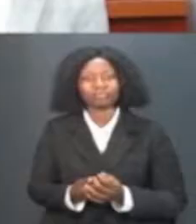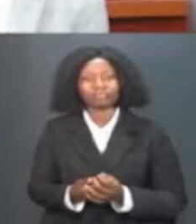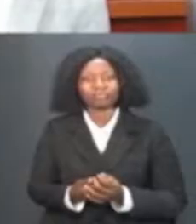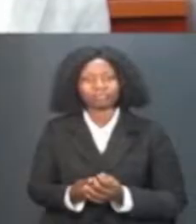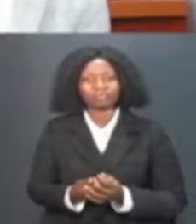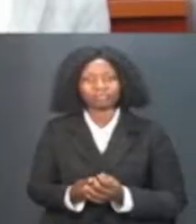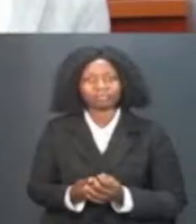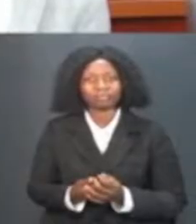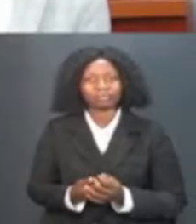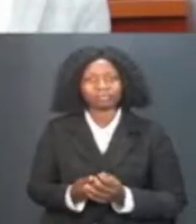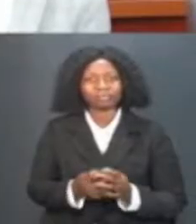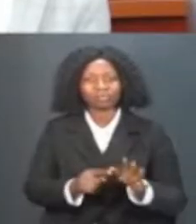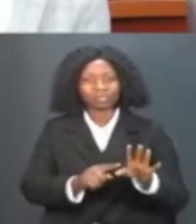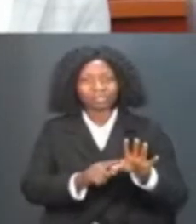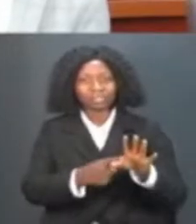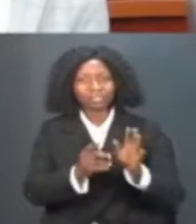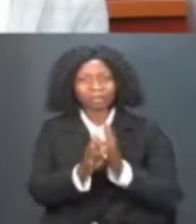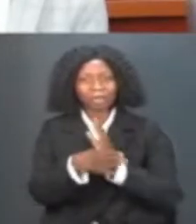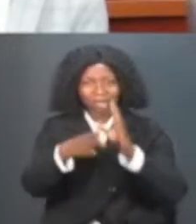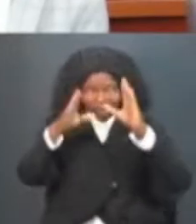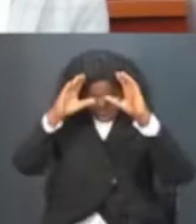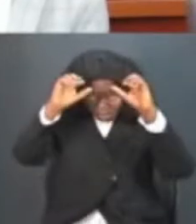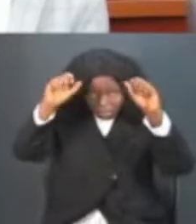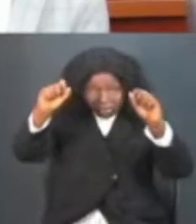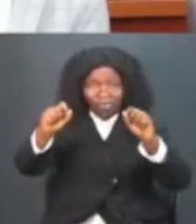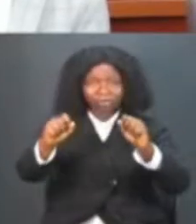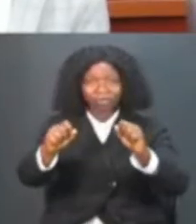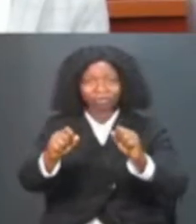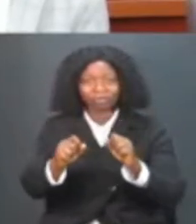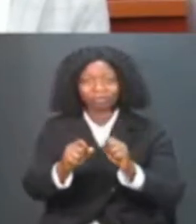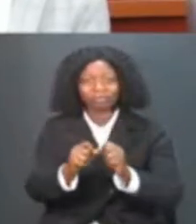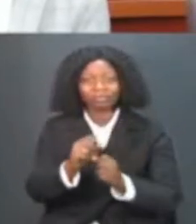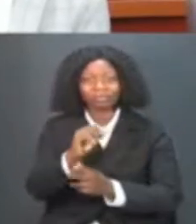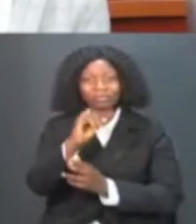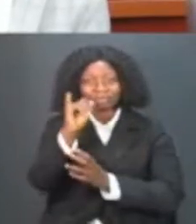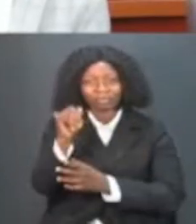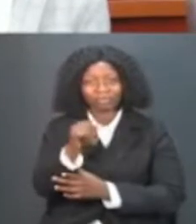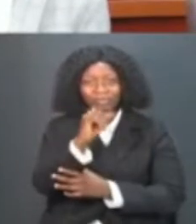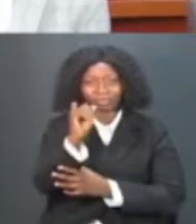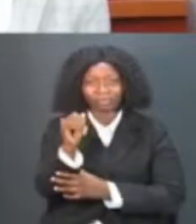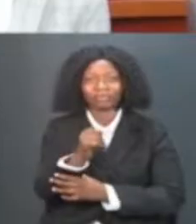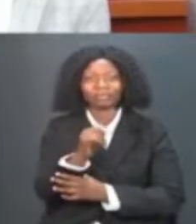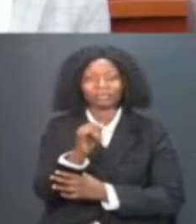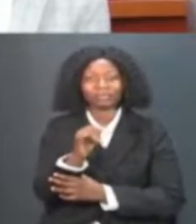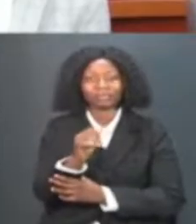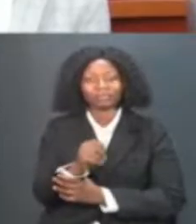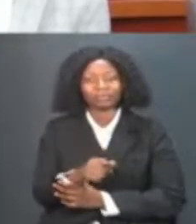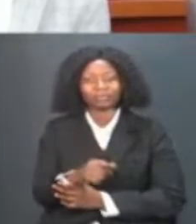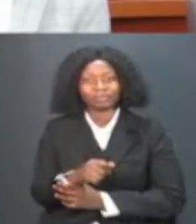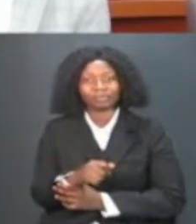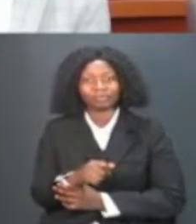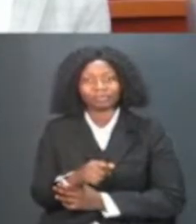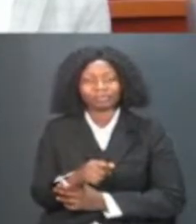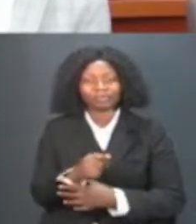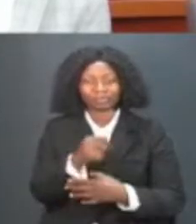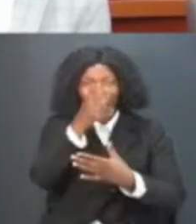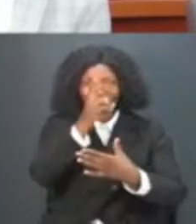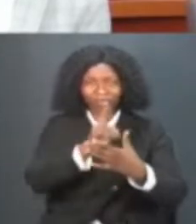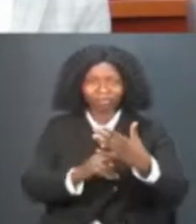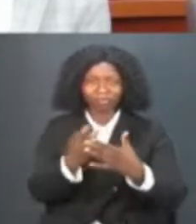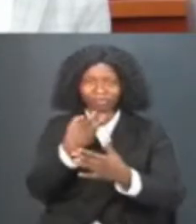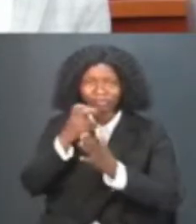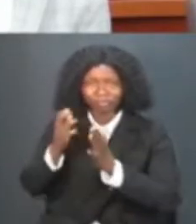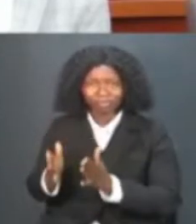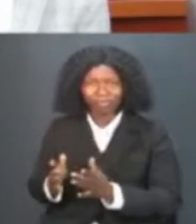which was initiated by the President John Ajekun Kufuor. Right, Honorable Speaker,